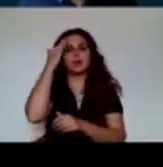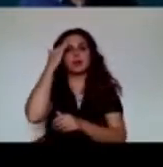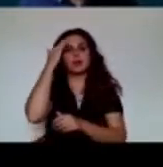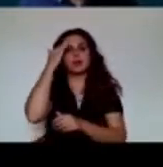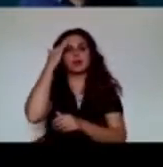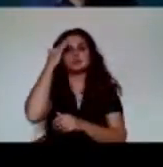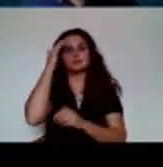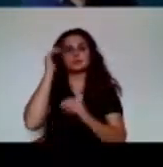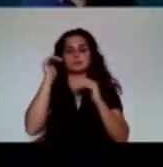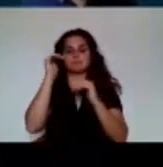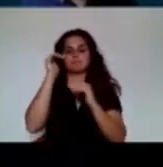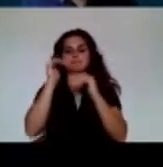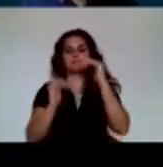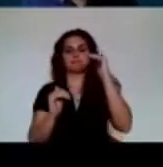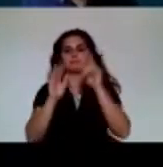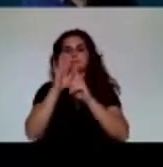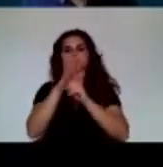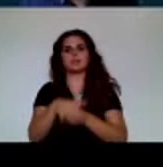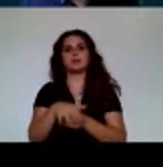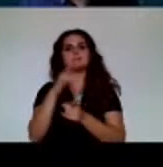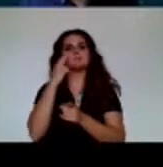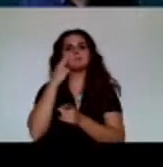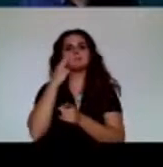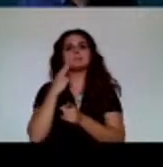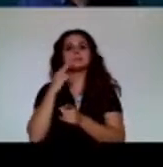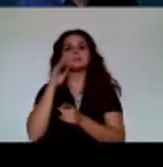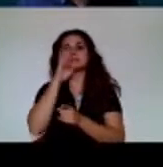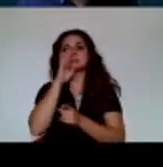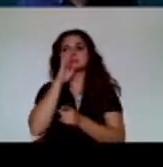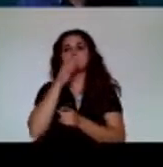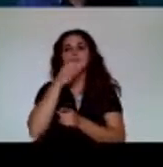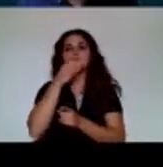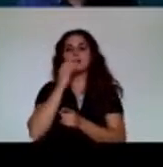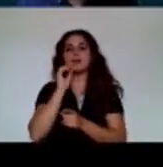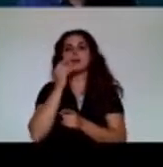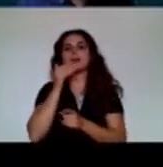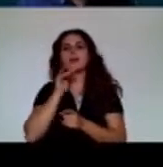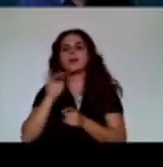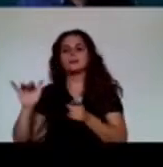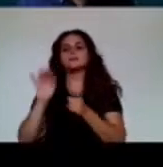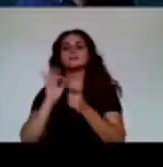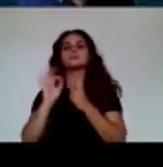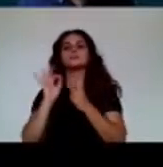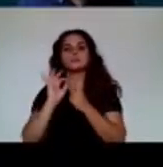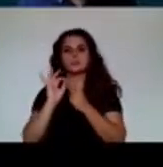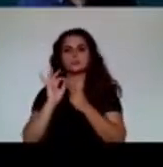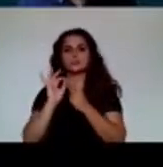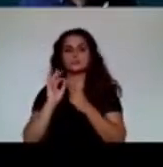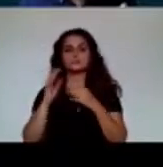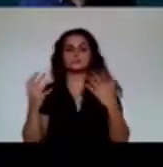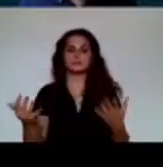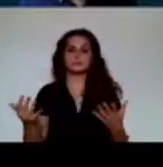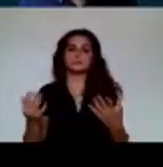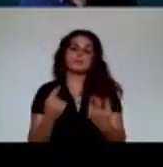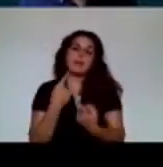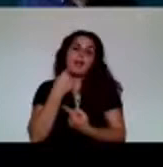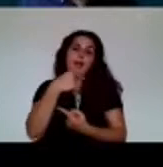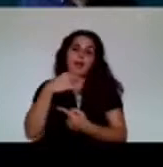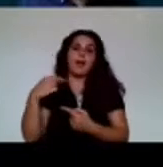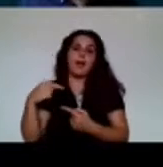perceive lower levels of racial biases when thinking of children in particular? So there are